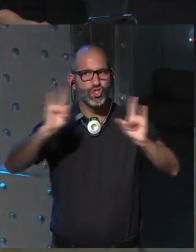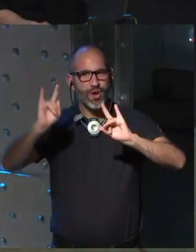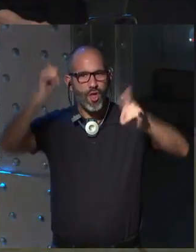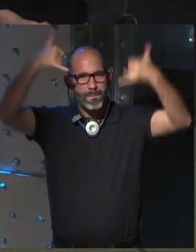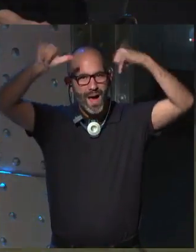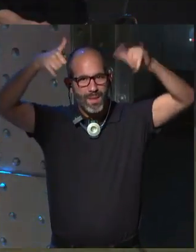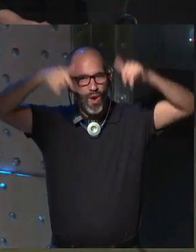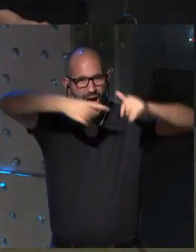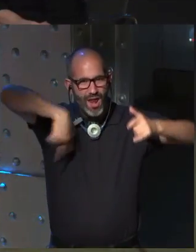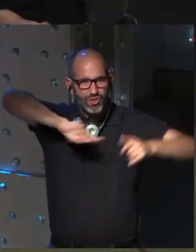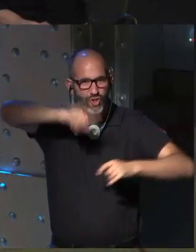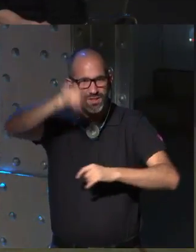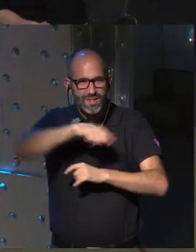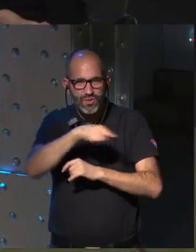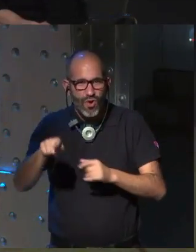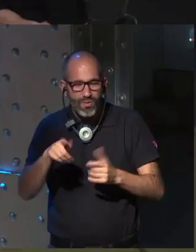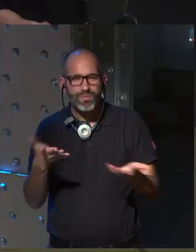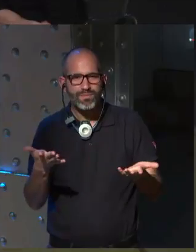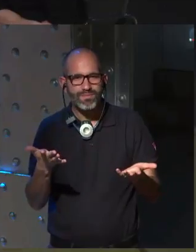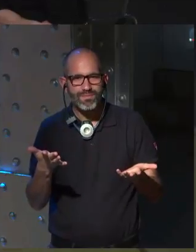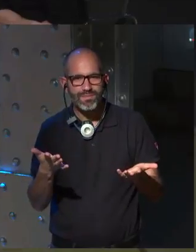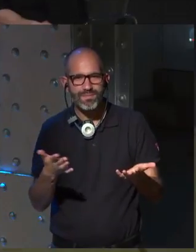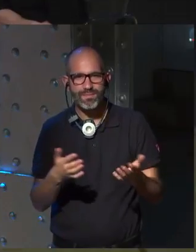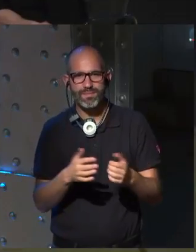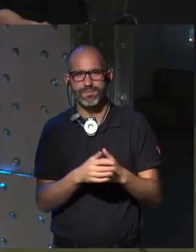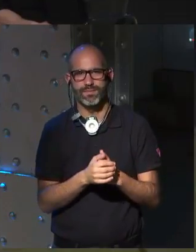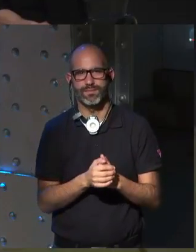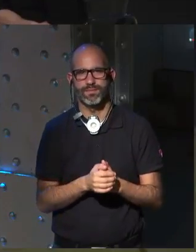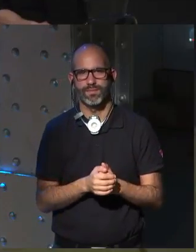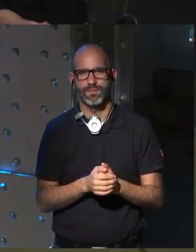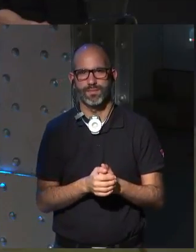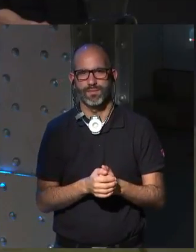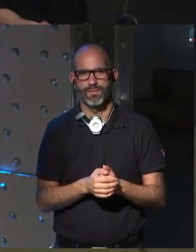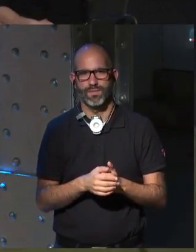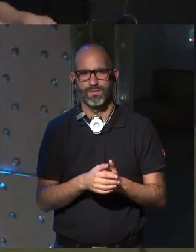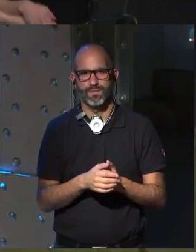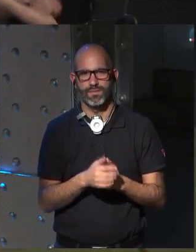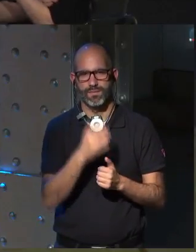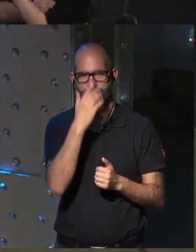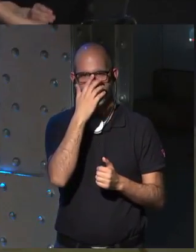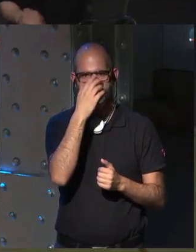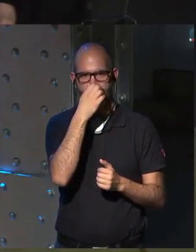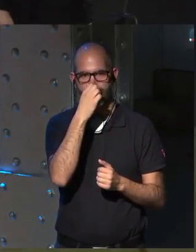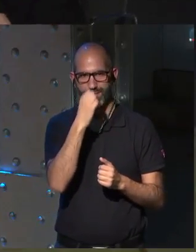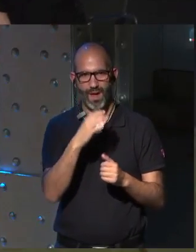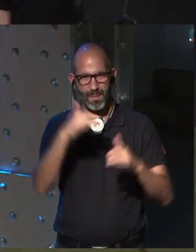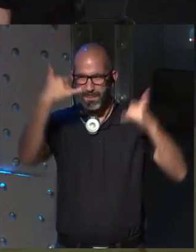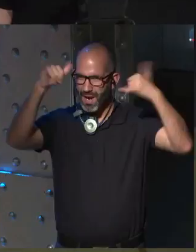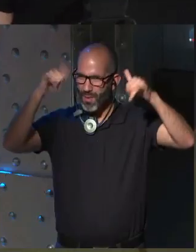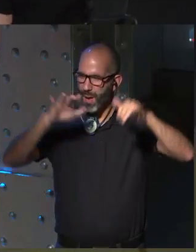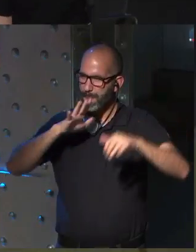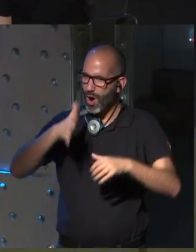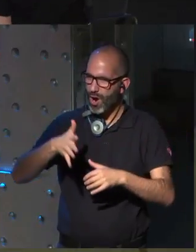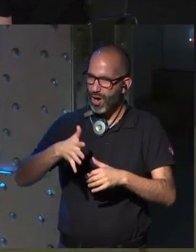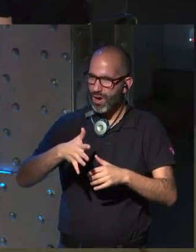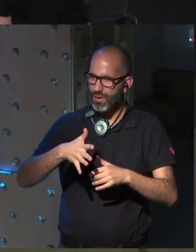others manipulate us through so many different ways of treating sound nowadays. Why